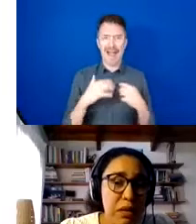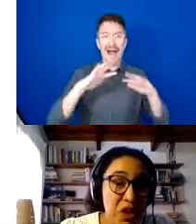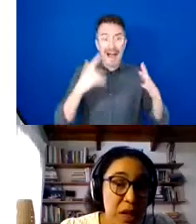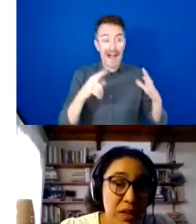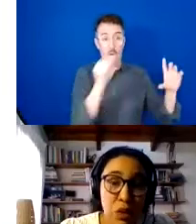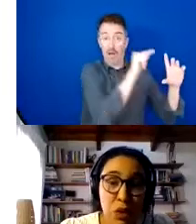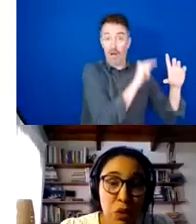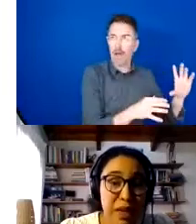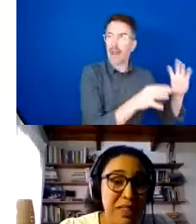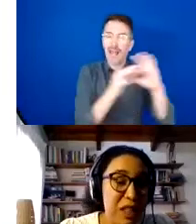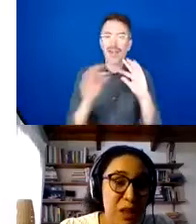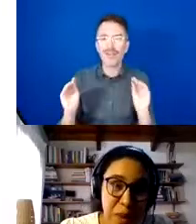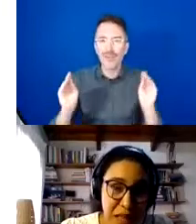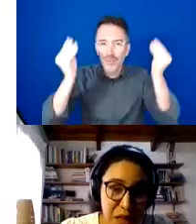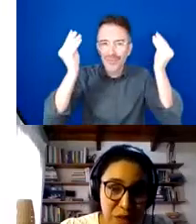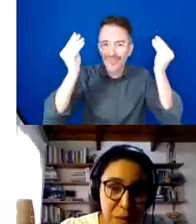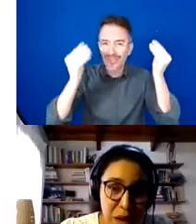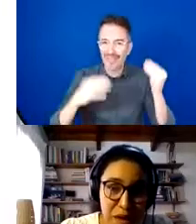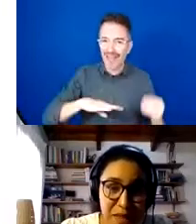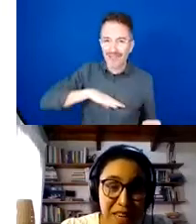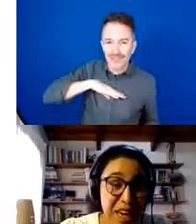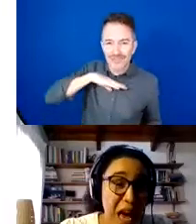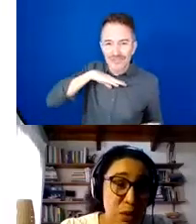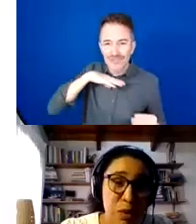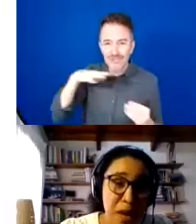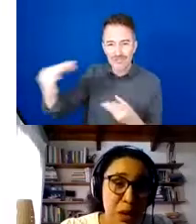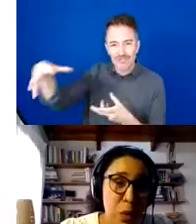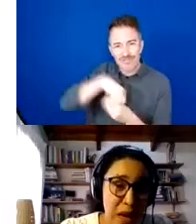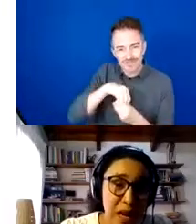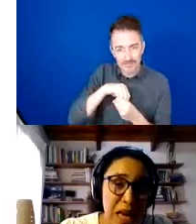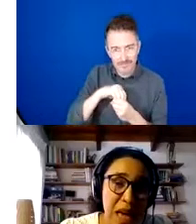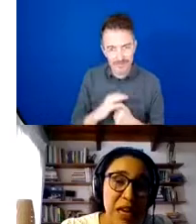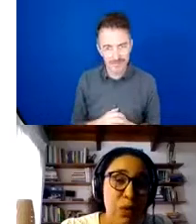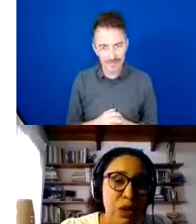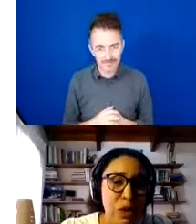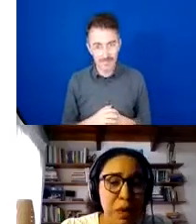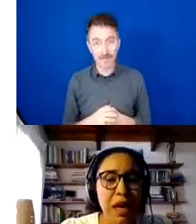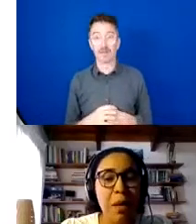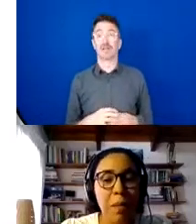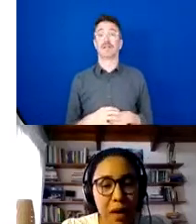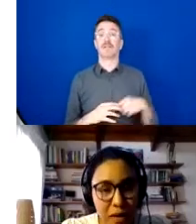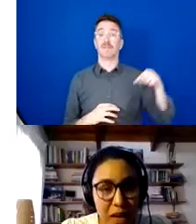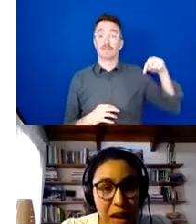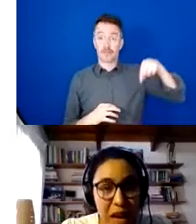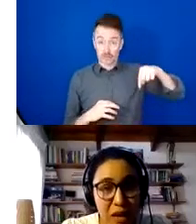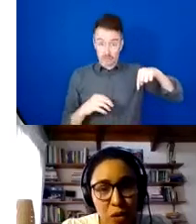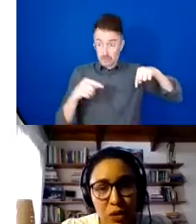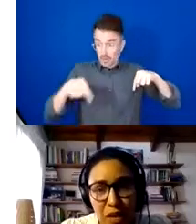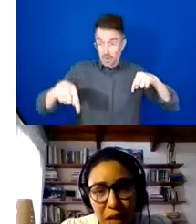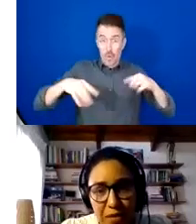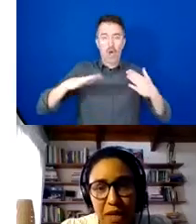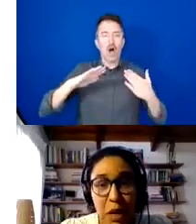we just do what is expected from us in an automatic way, and if we don't make a pause and